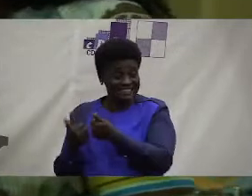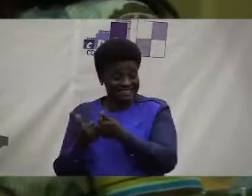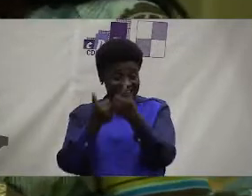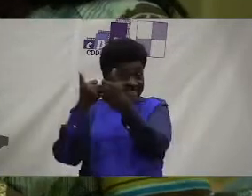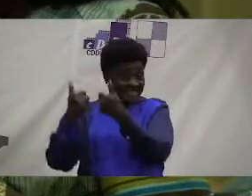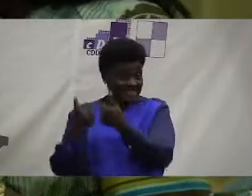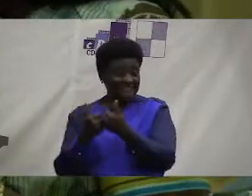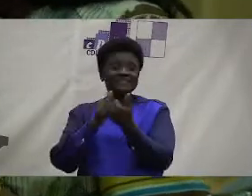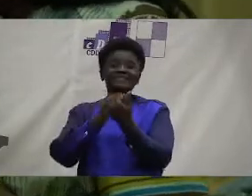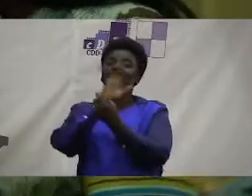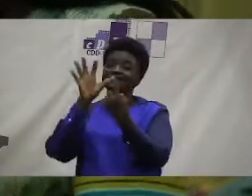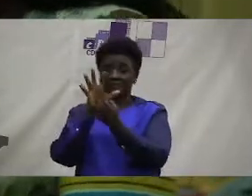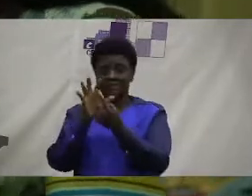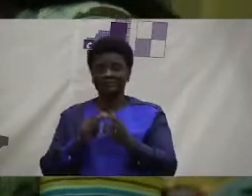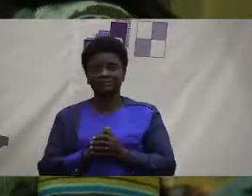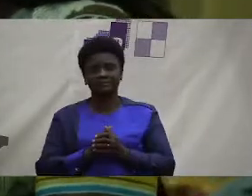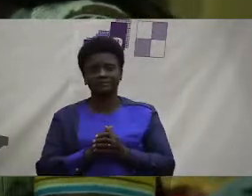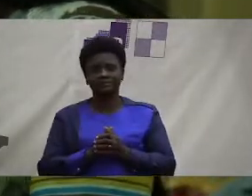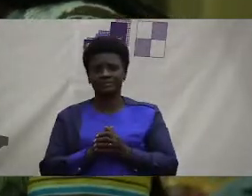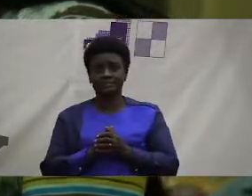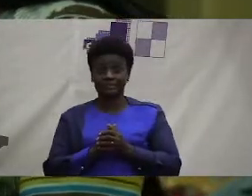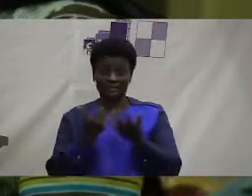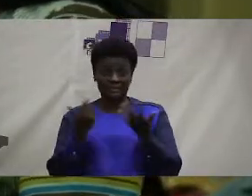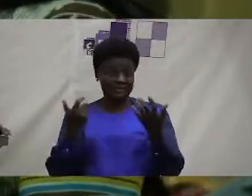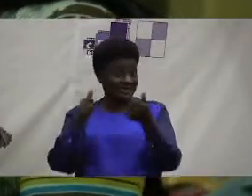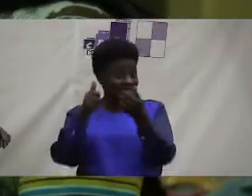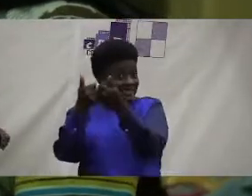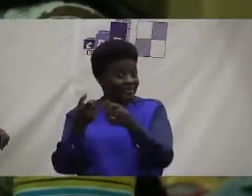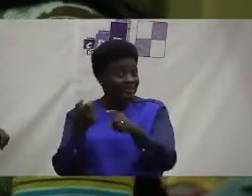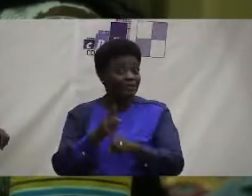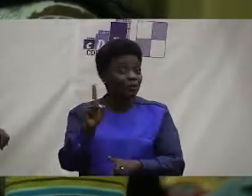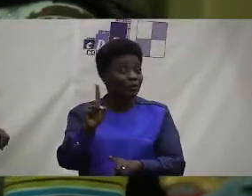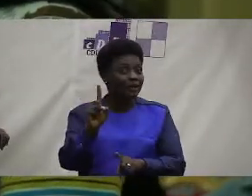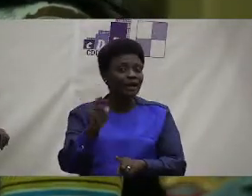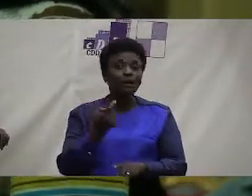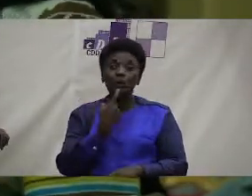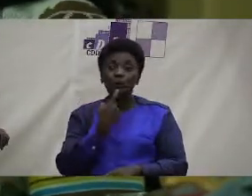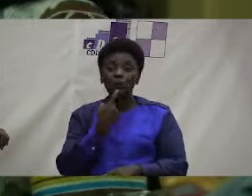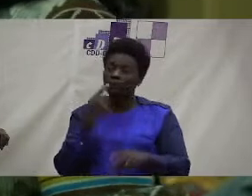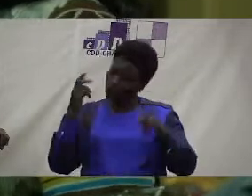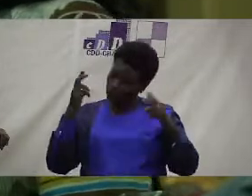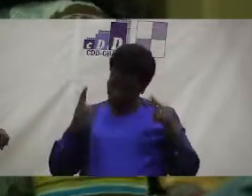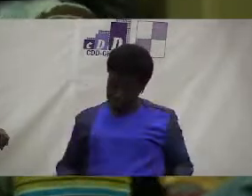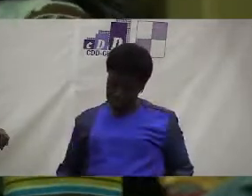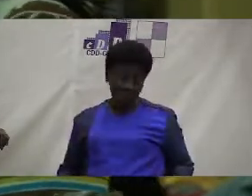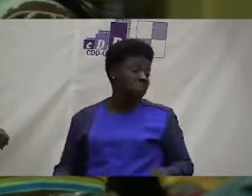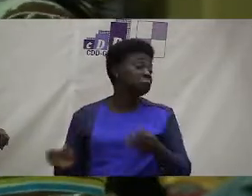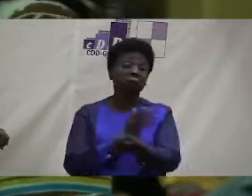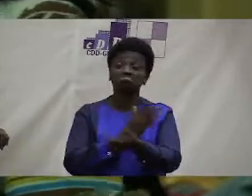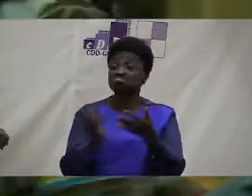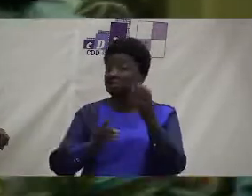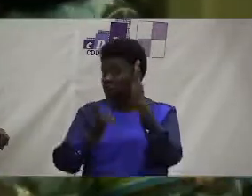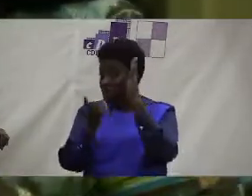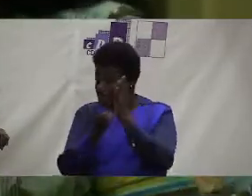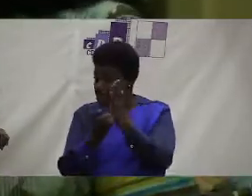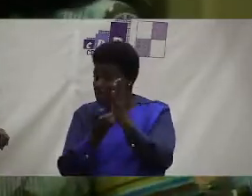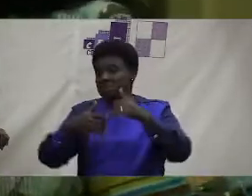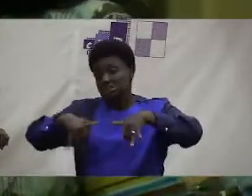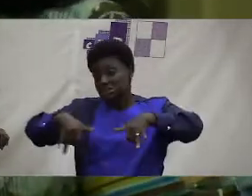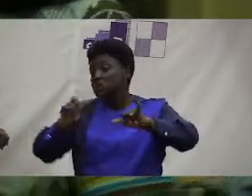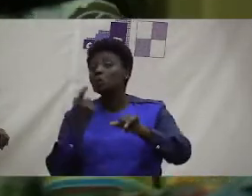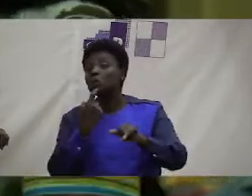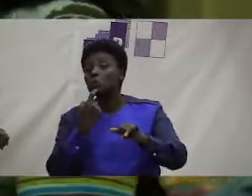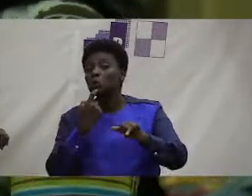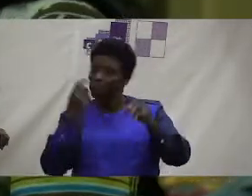facing. And these challenges are coming from human beings, even if it's technology, human beings, and we are also